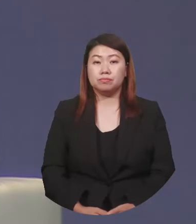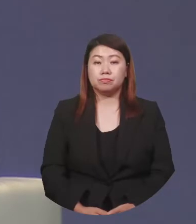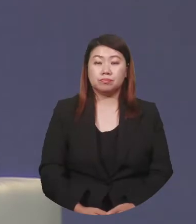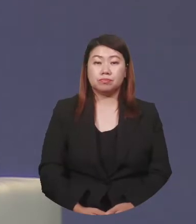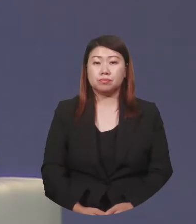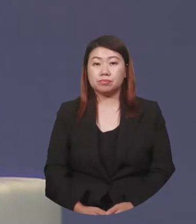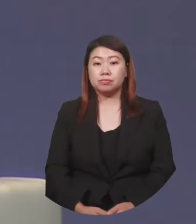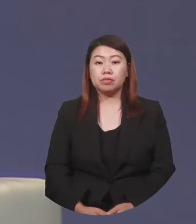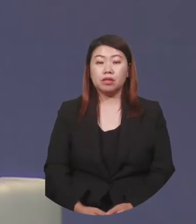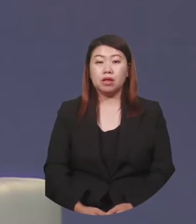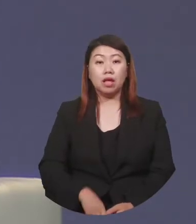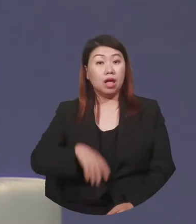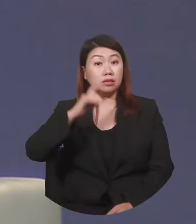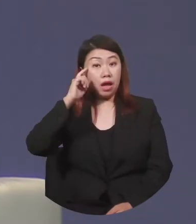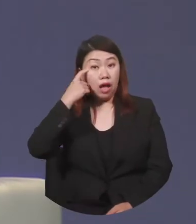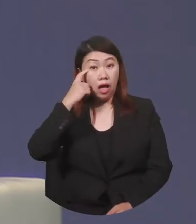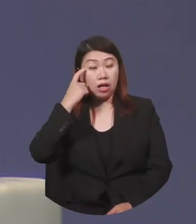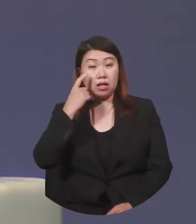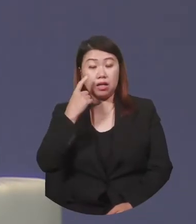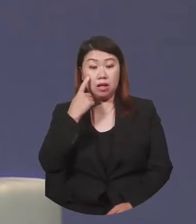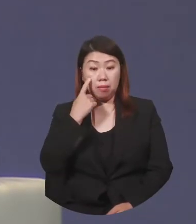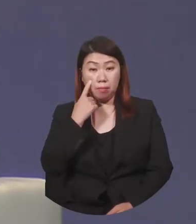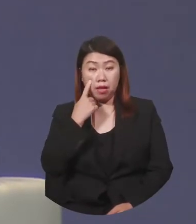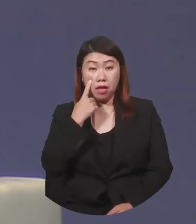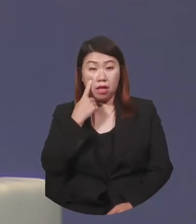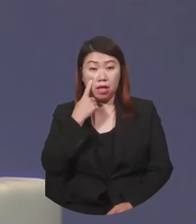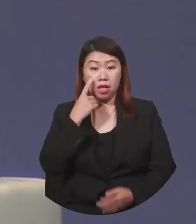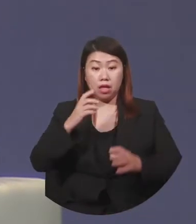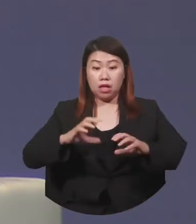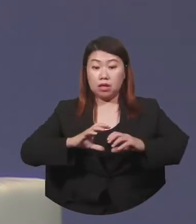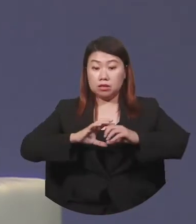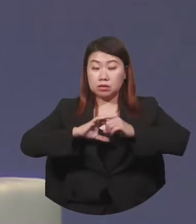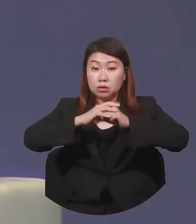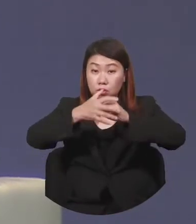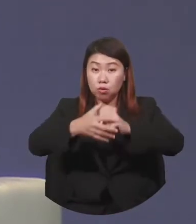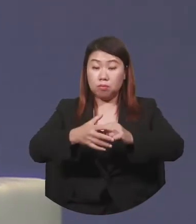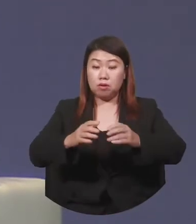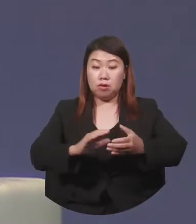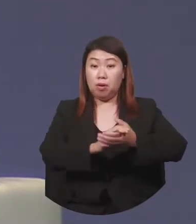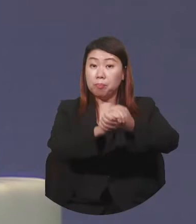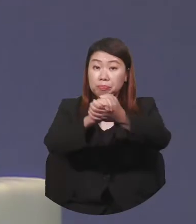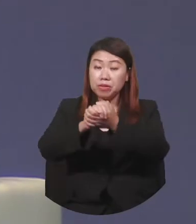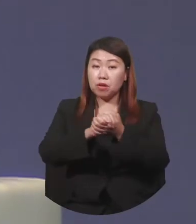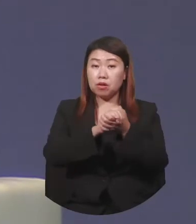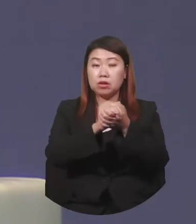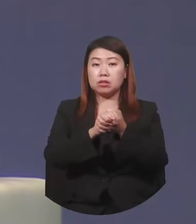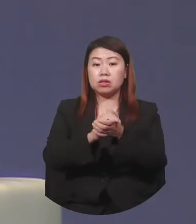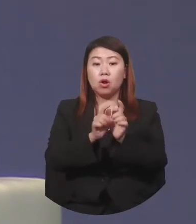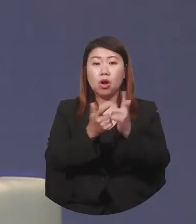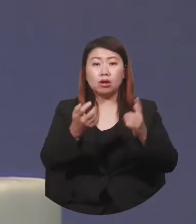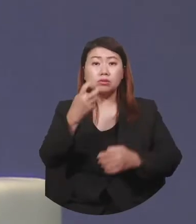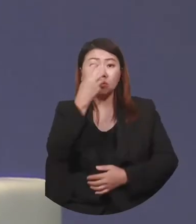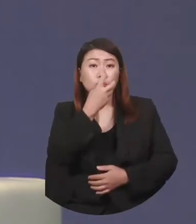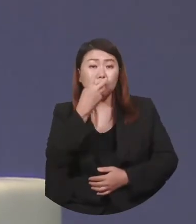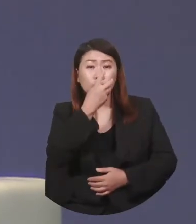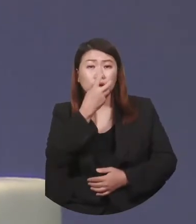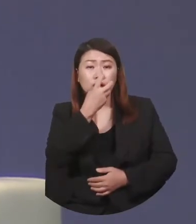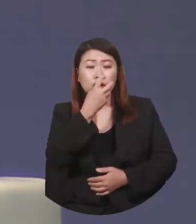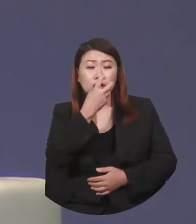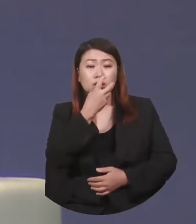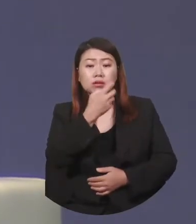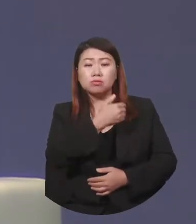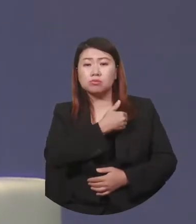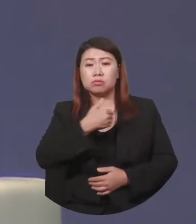the global partnership, and we should think about this concern, as well. Thank you. Thank